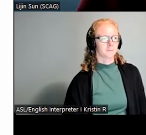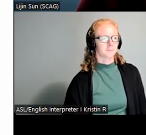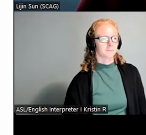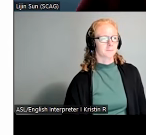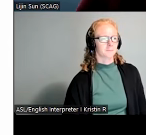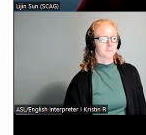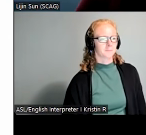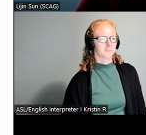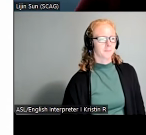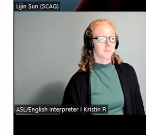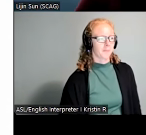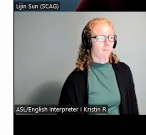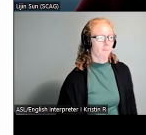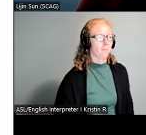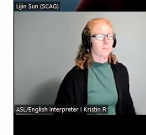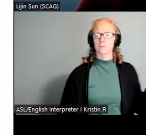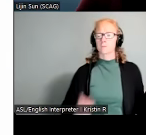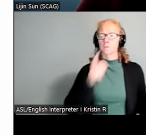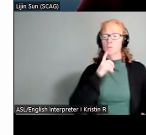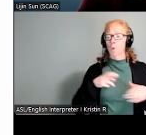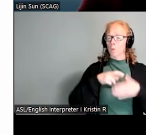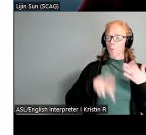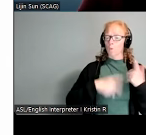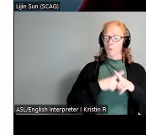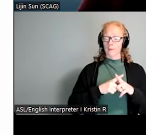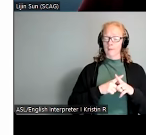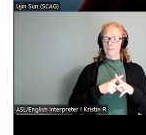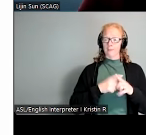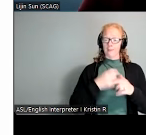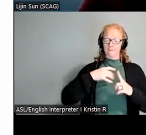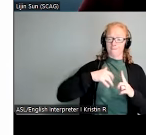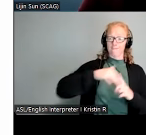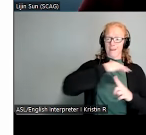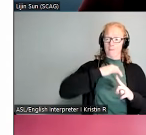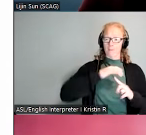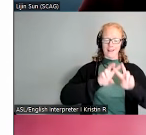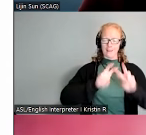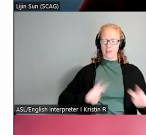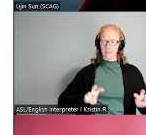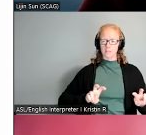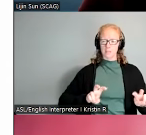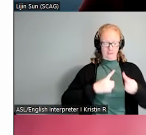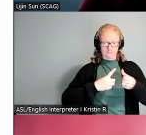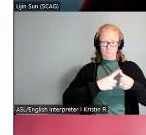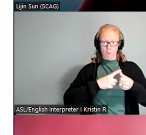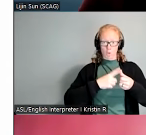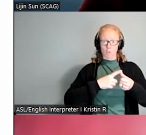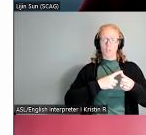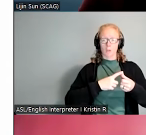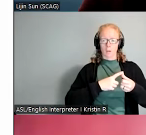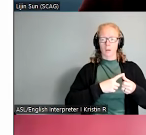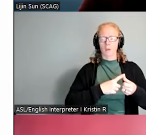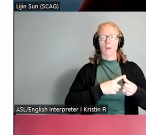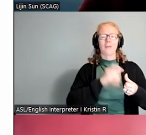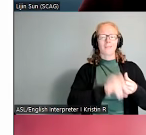Thank you. The results of the environmental analysis in initial study indicate the level of significance for